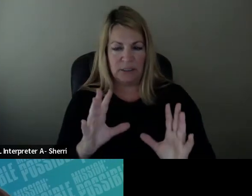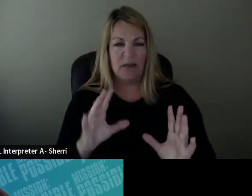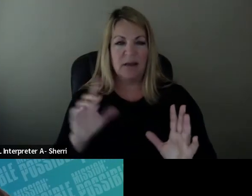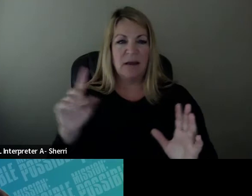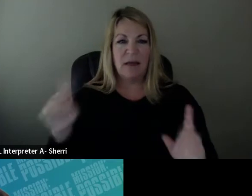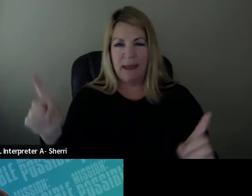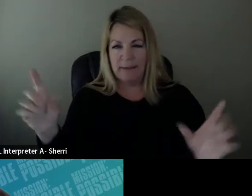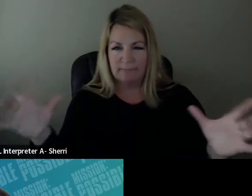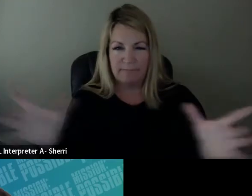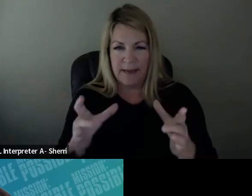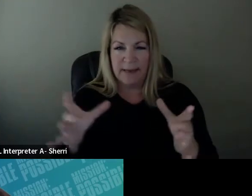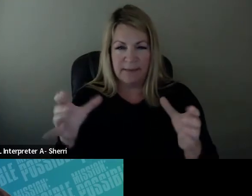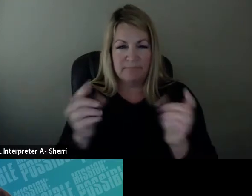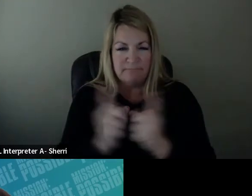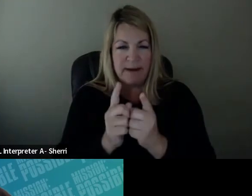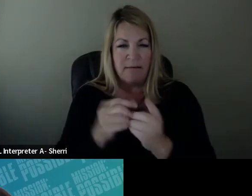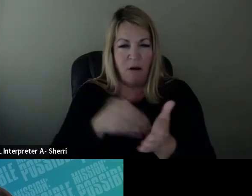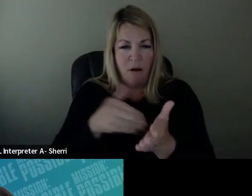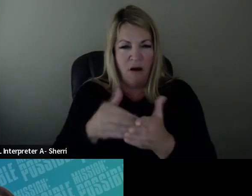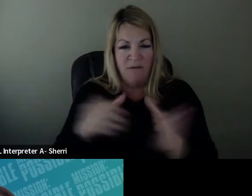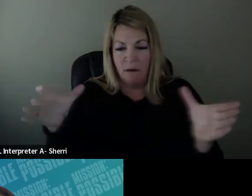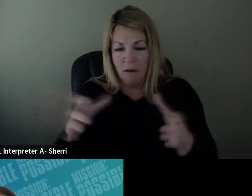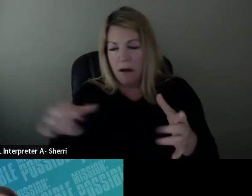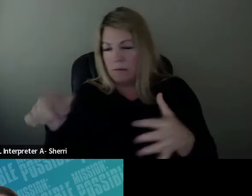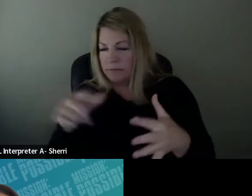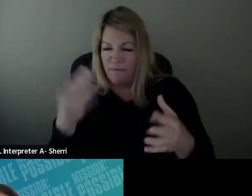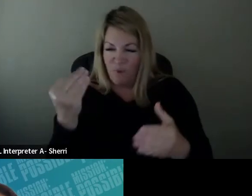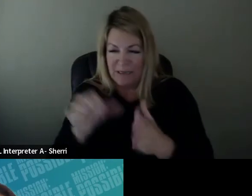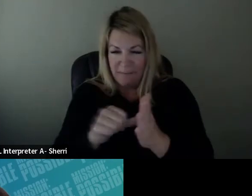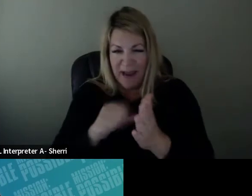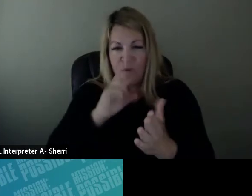several times and developed a 14-page recommendation